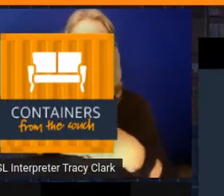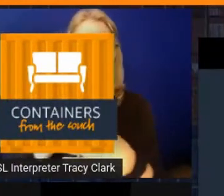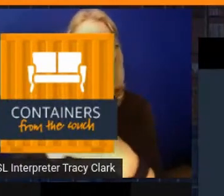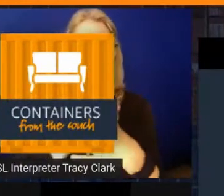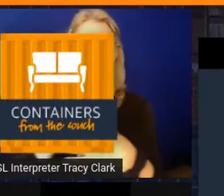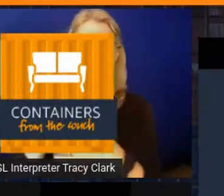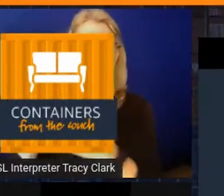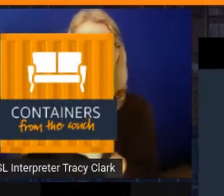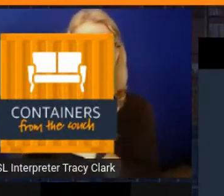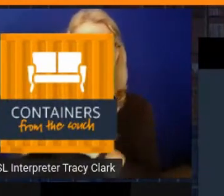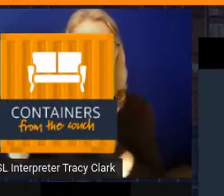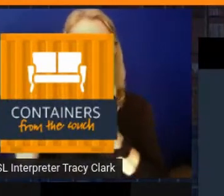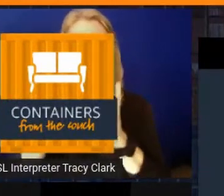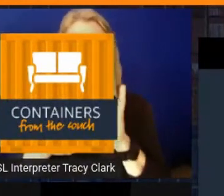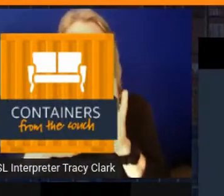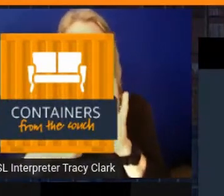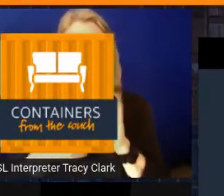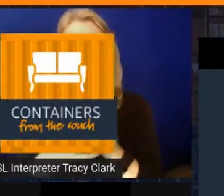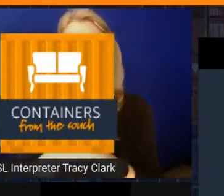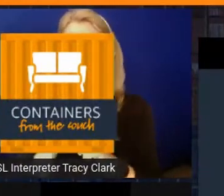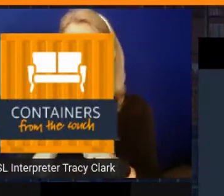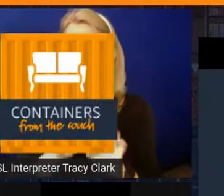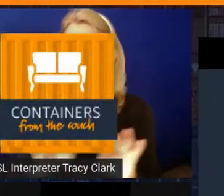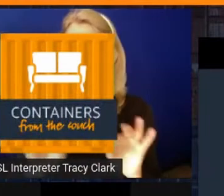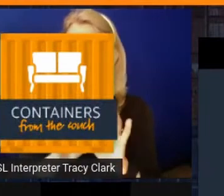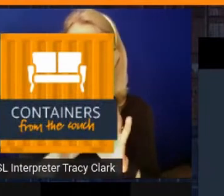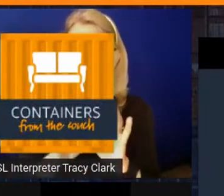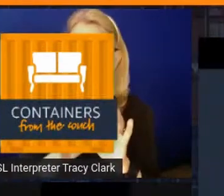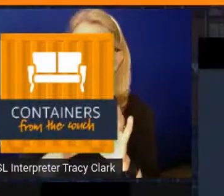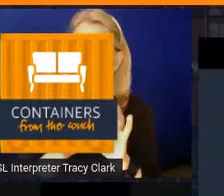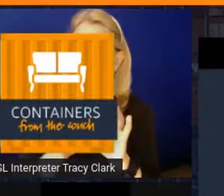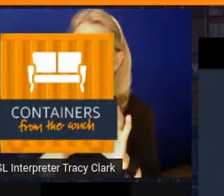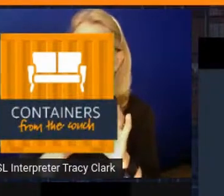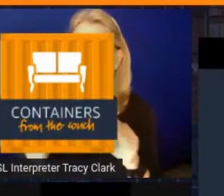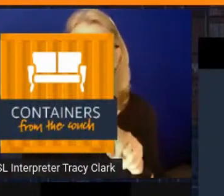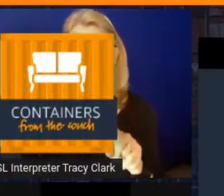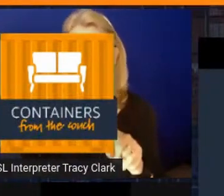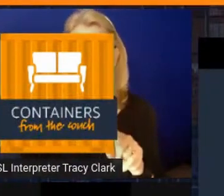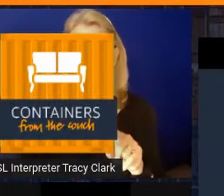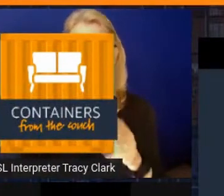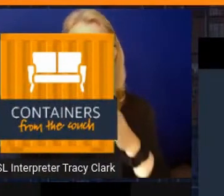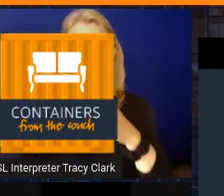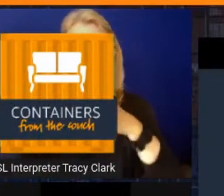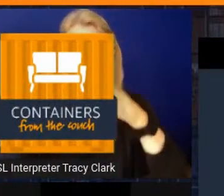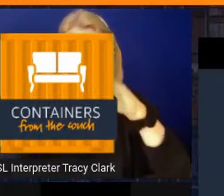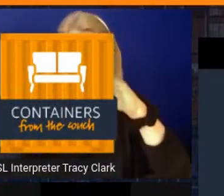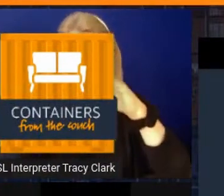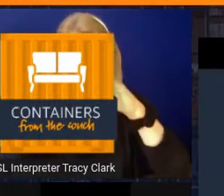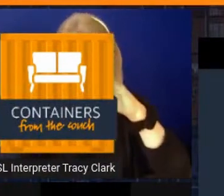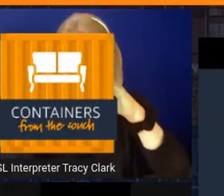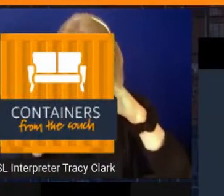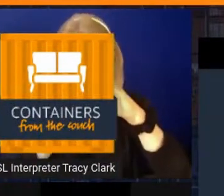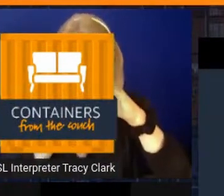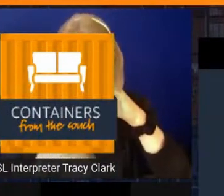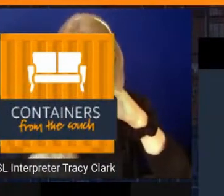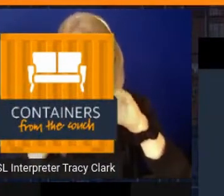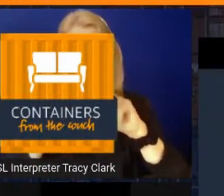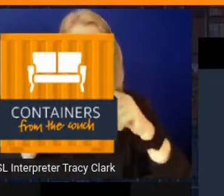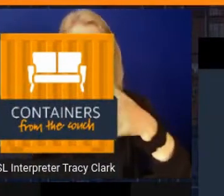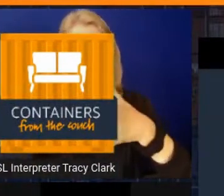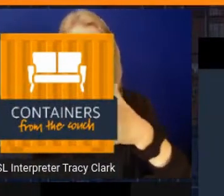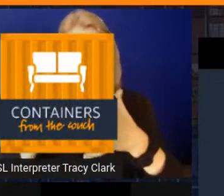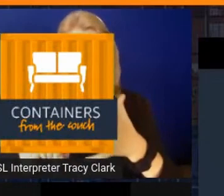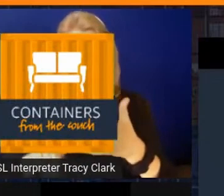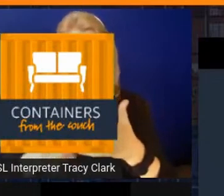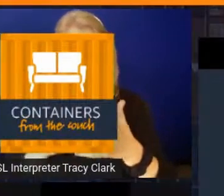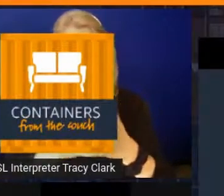model. And this is important because it delineates the things that our customers